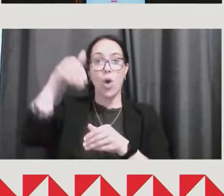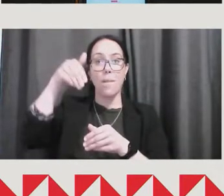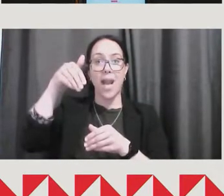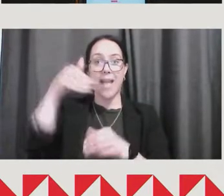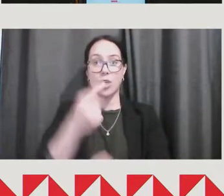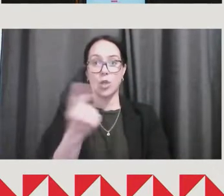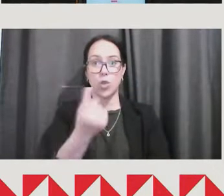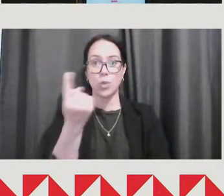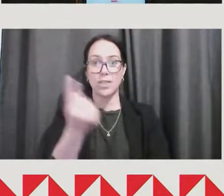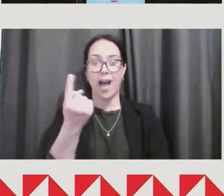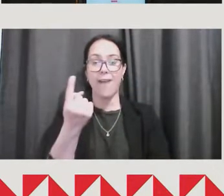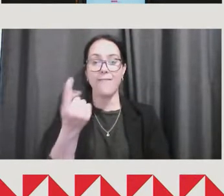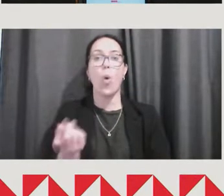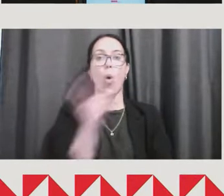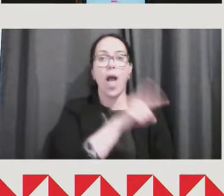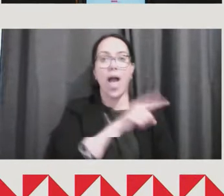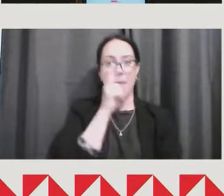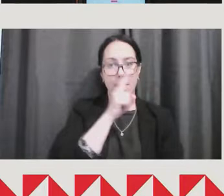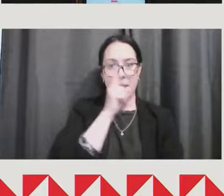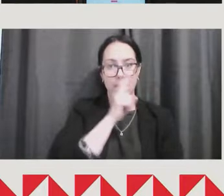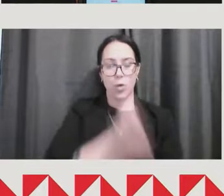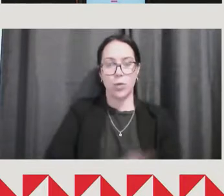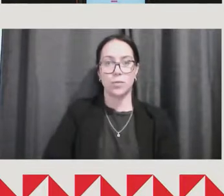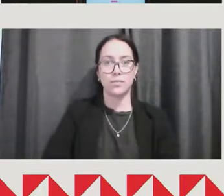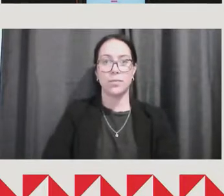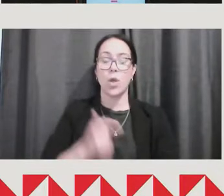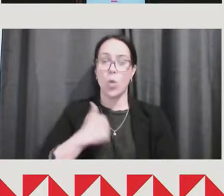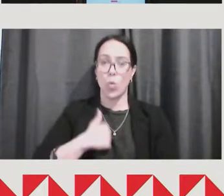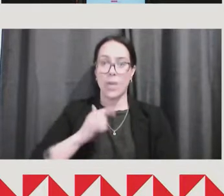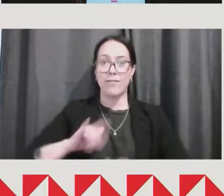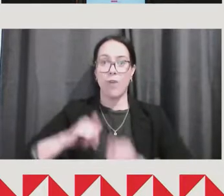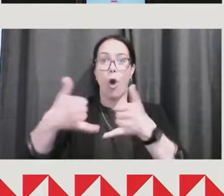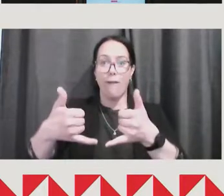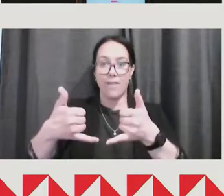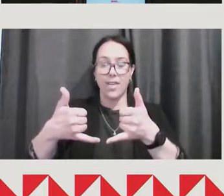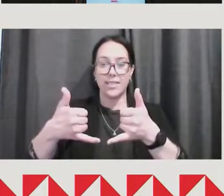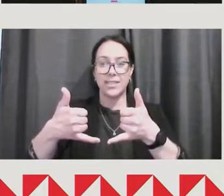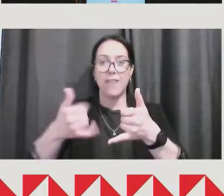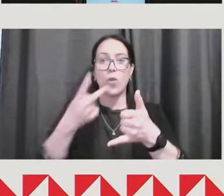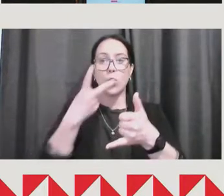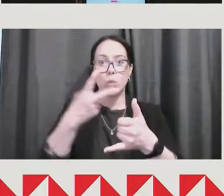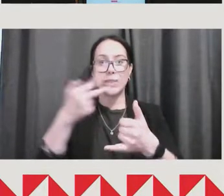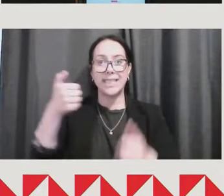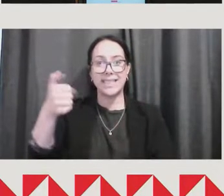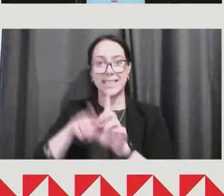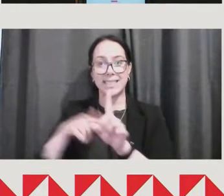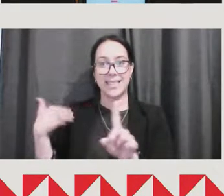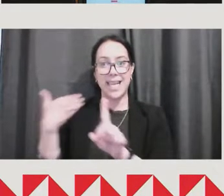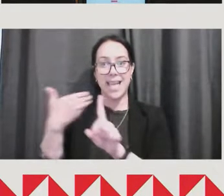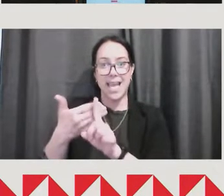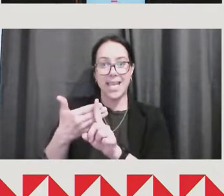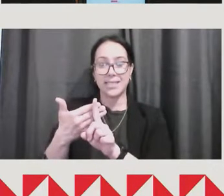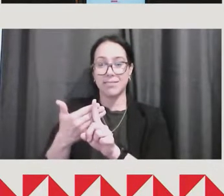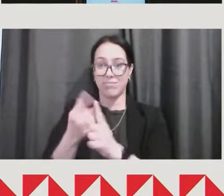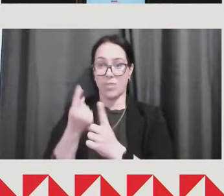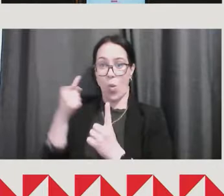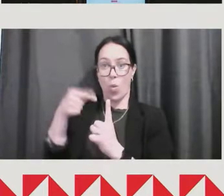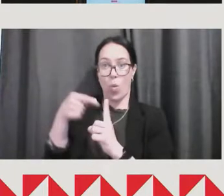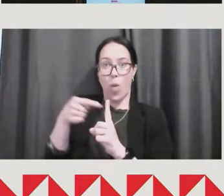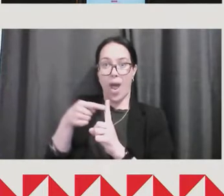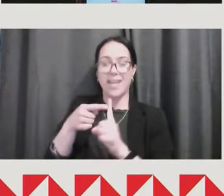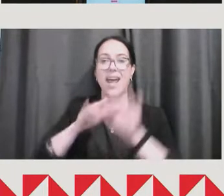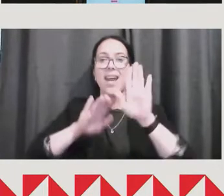the awards have been offered each year for the past 26 years and are the only national awards for Pacifica artists